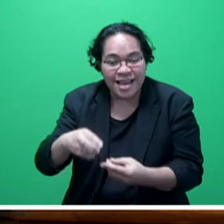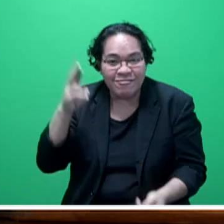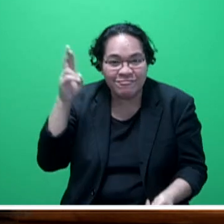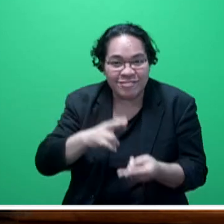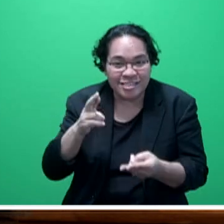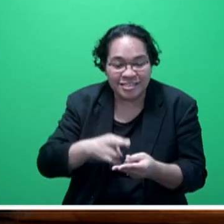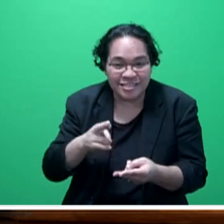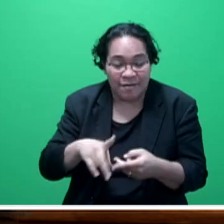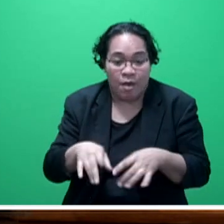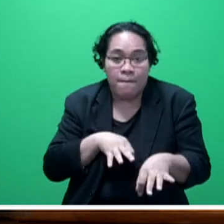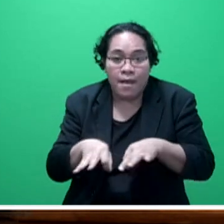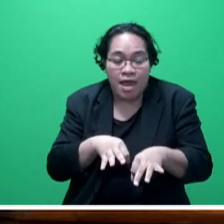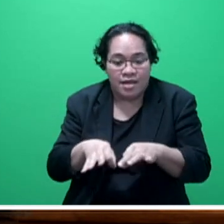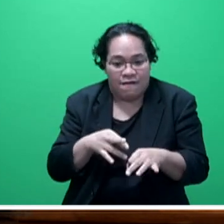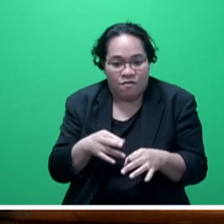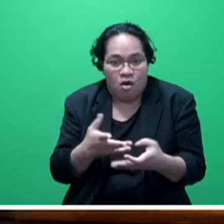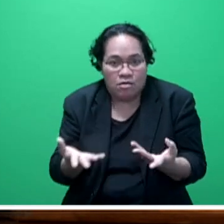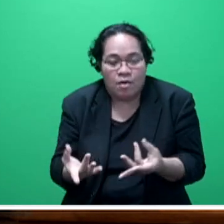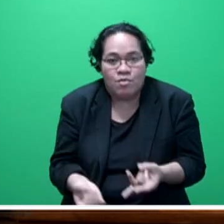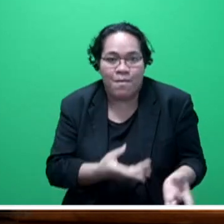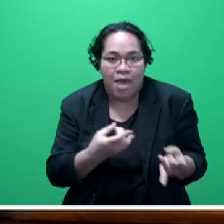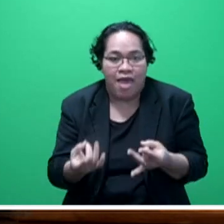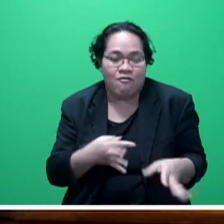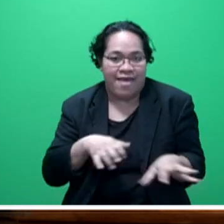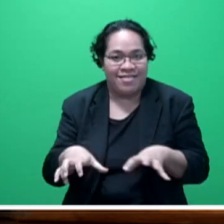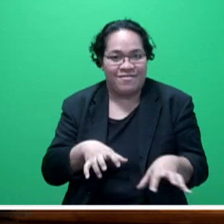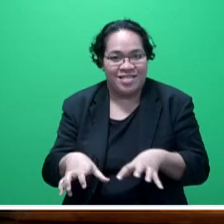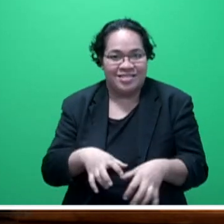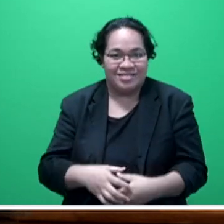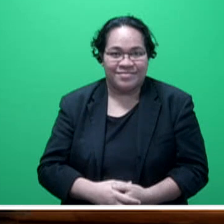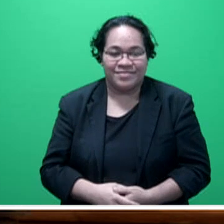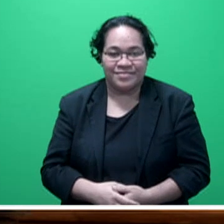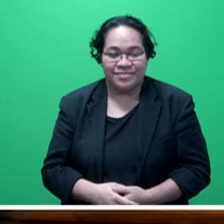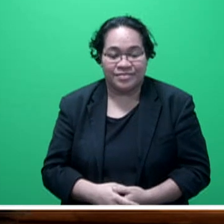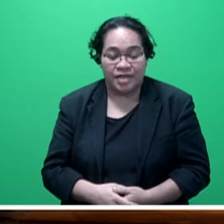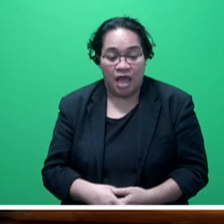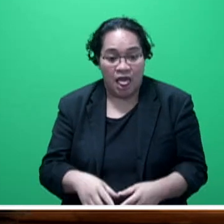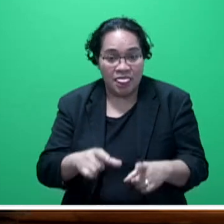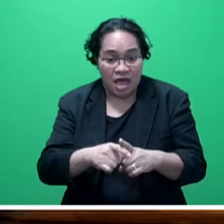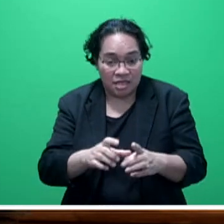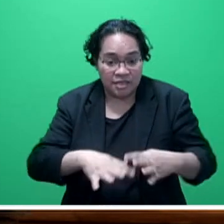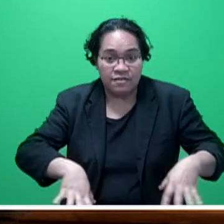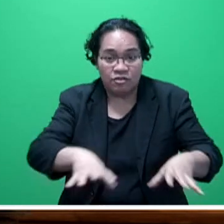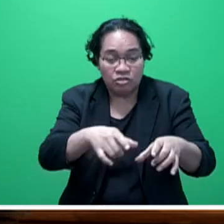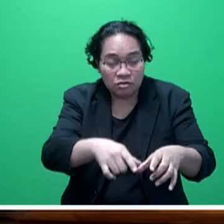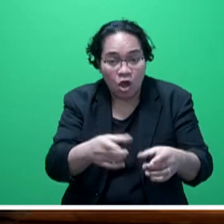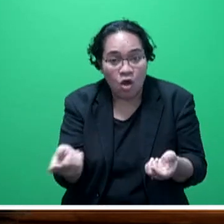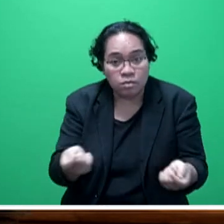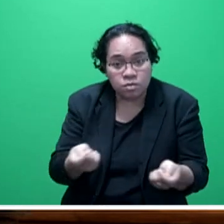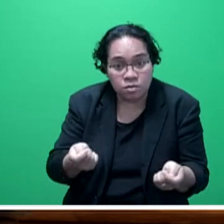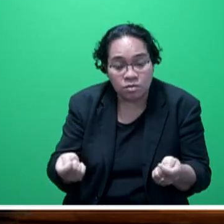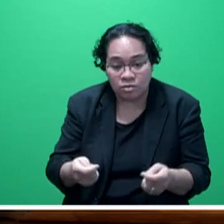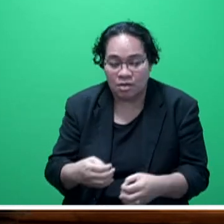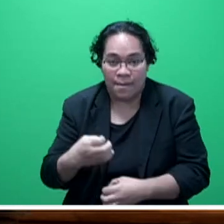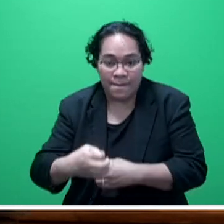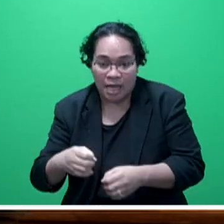planning for development and disaster preparedness activities. The divisional coordination mechanism